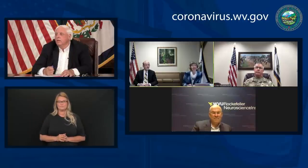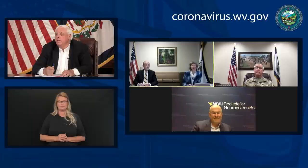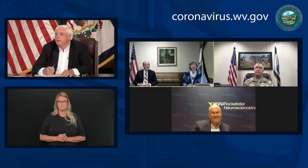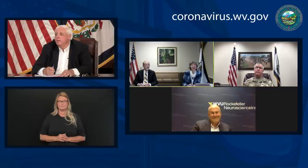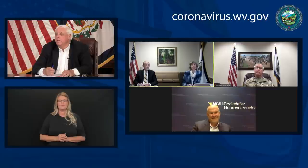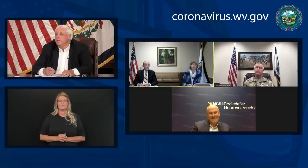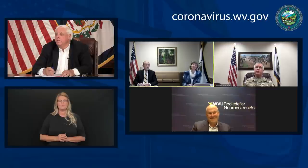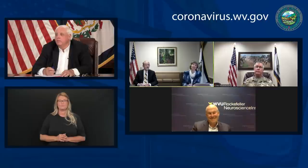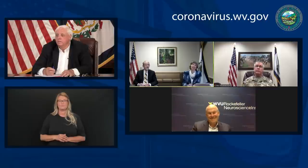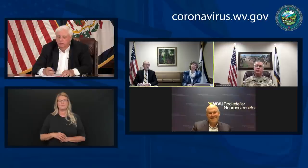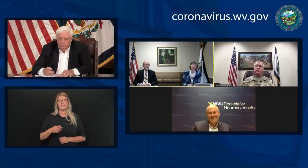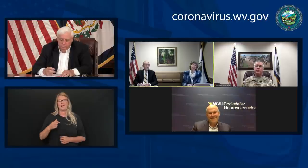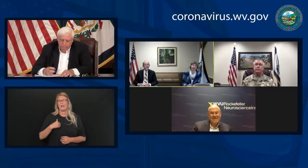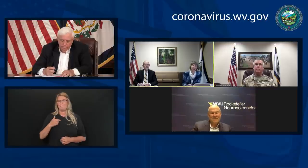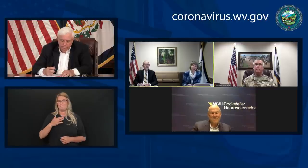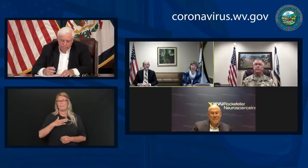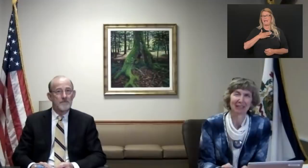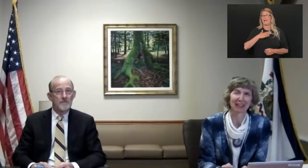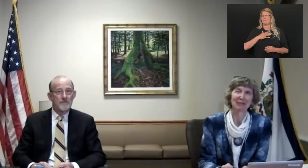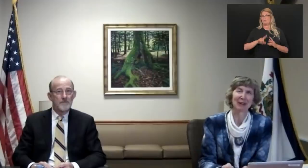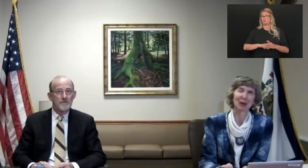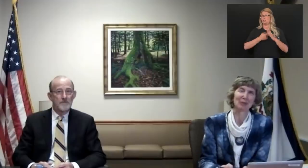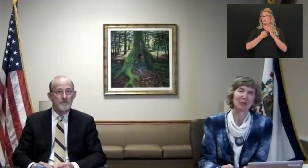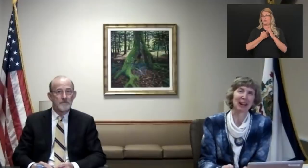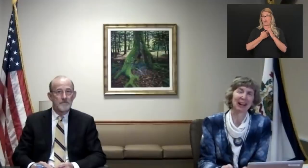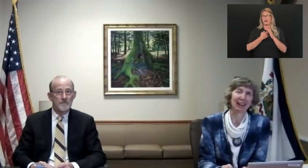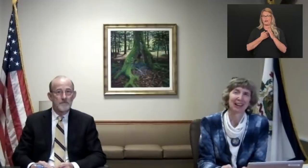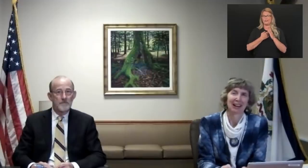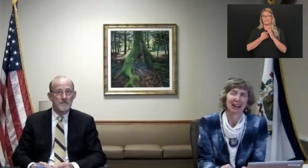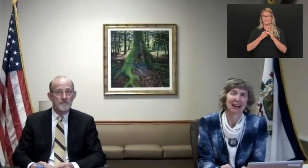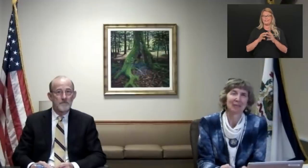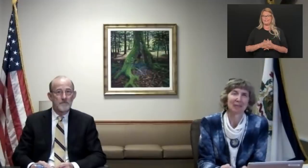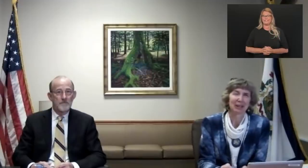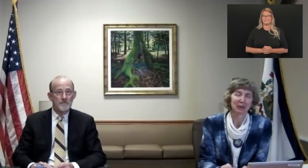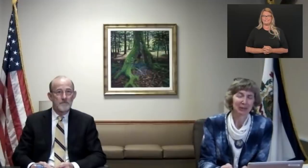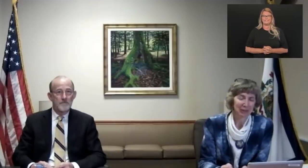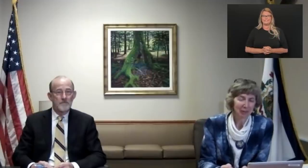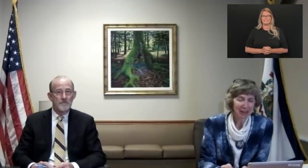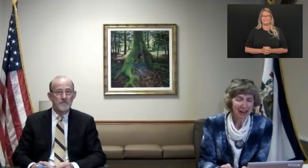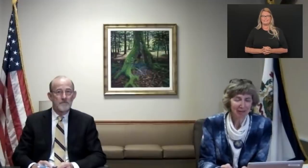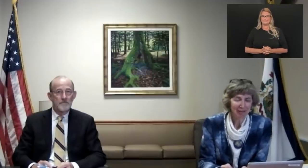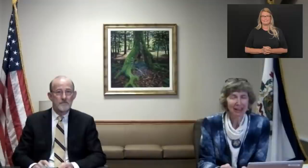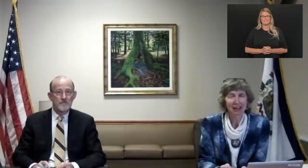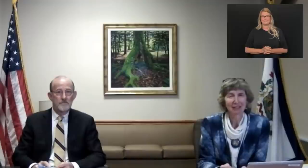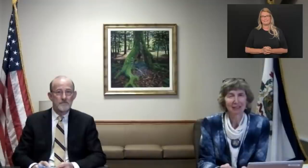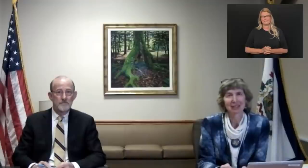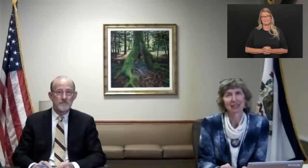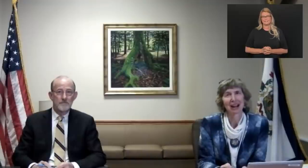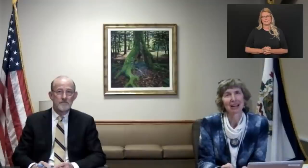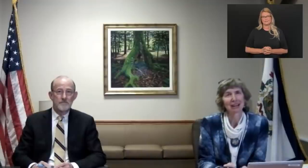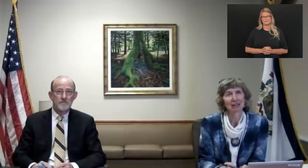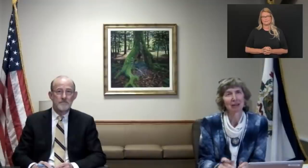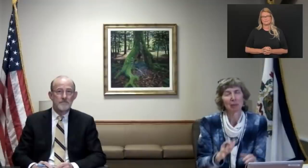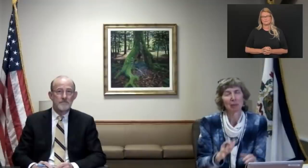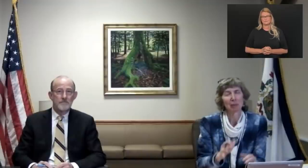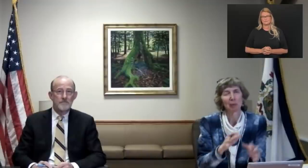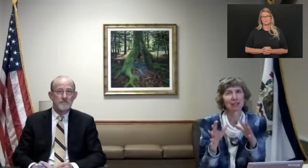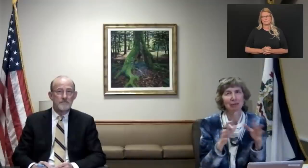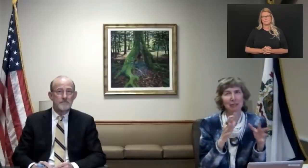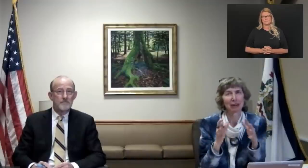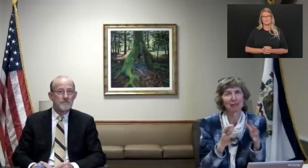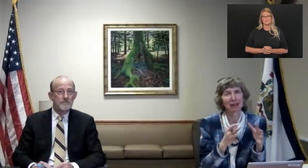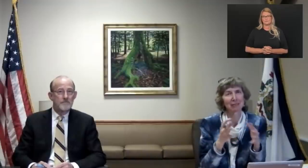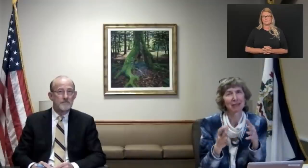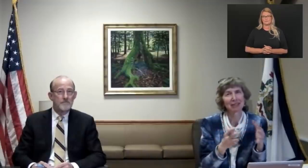I'd be happy to start a little bit with that and then have Clay follow up as well. You know, we really have to, as a society, weigh